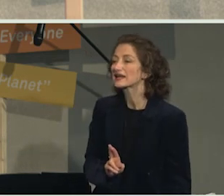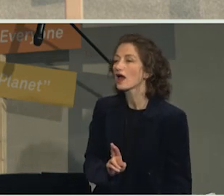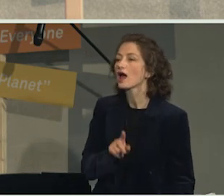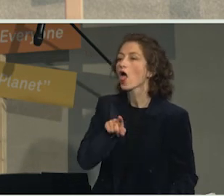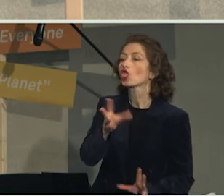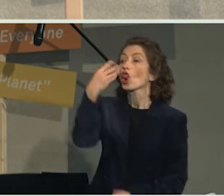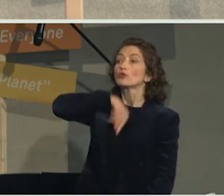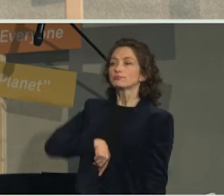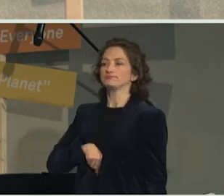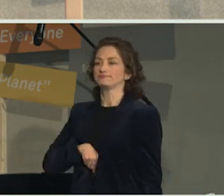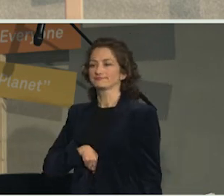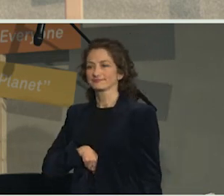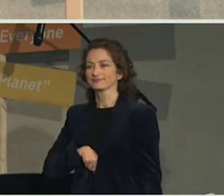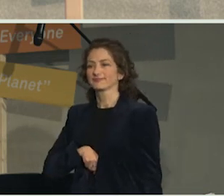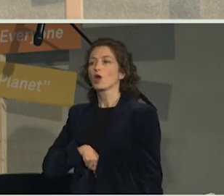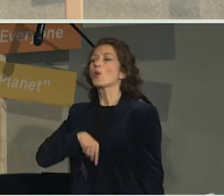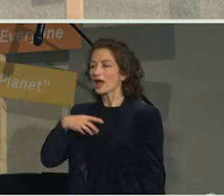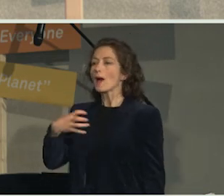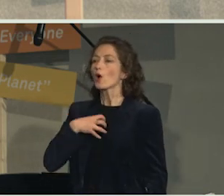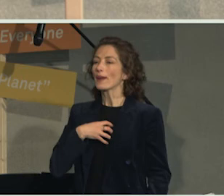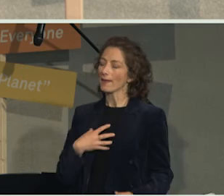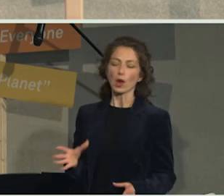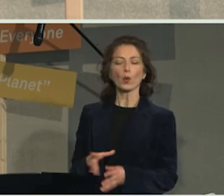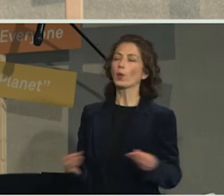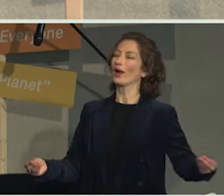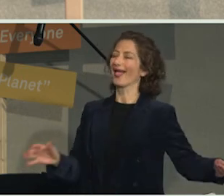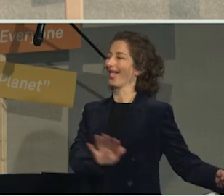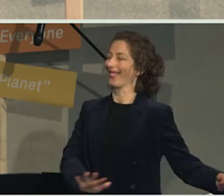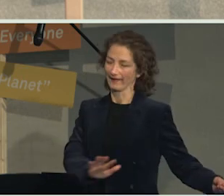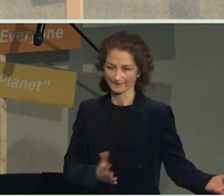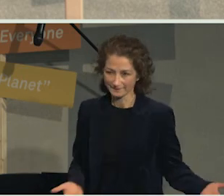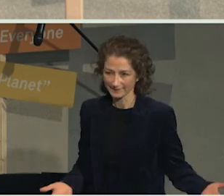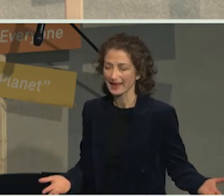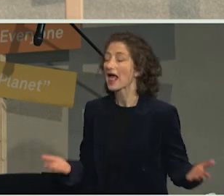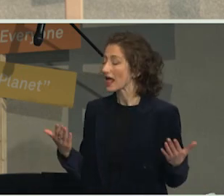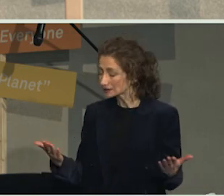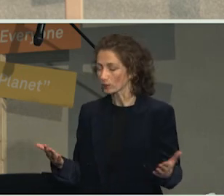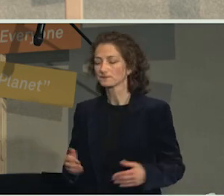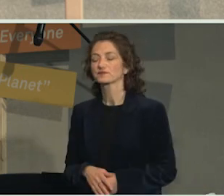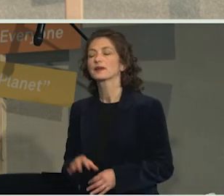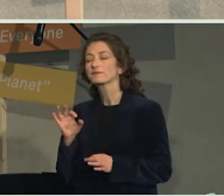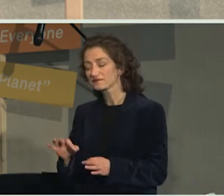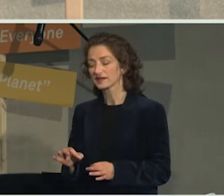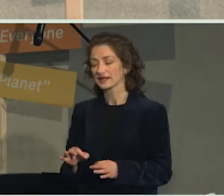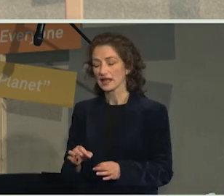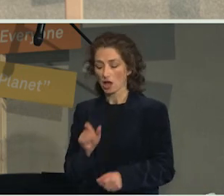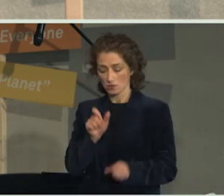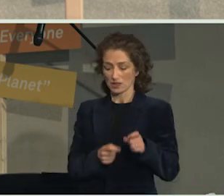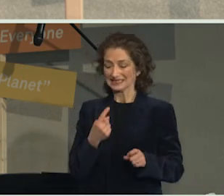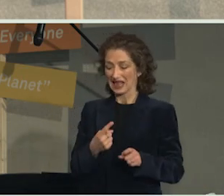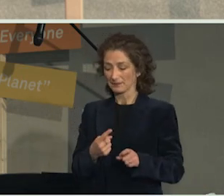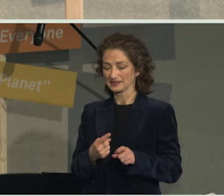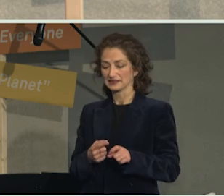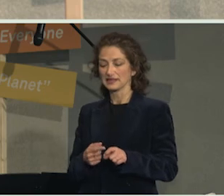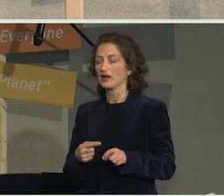altogether. So concepts like intersectionality, articulated by marginalized people to draw attention